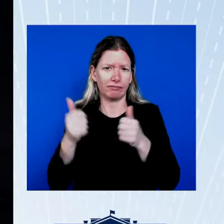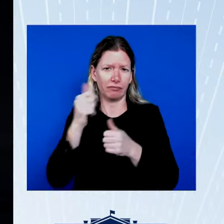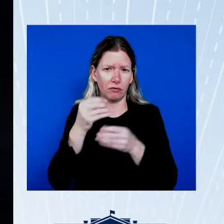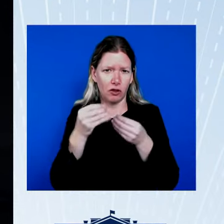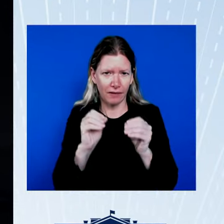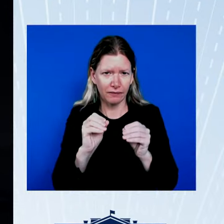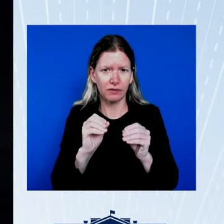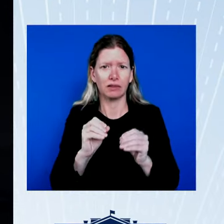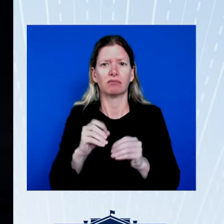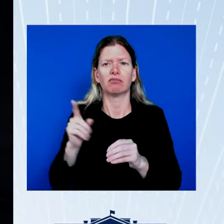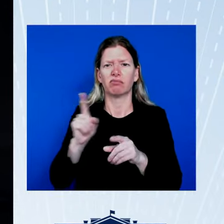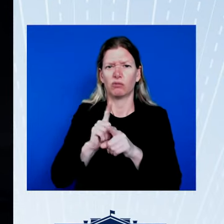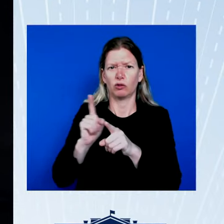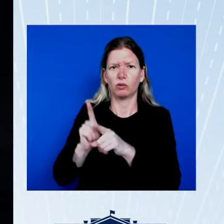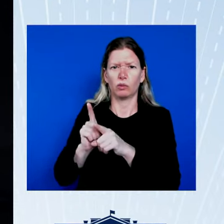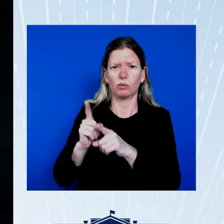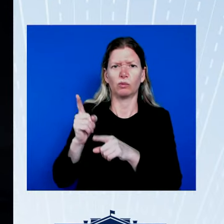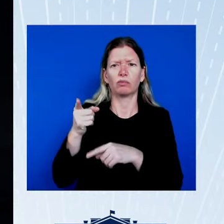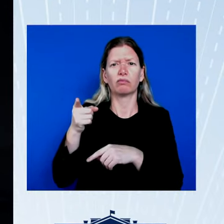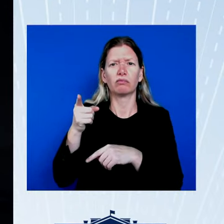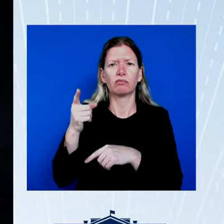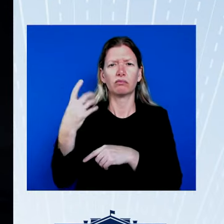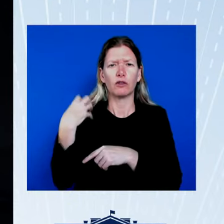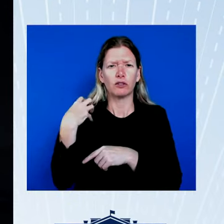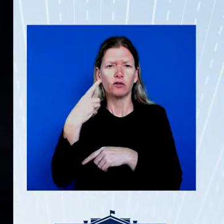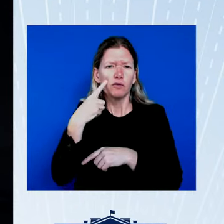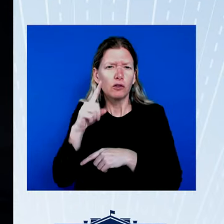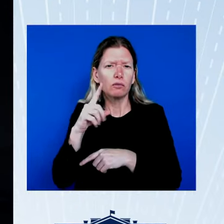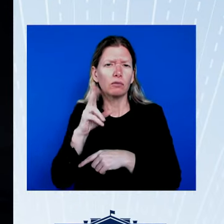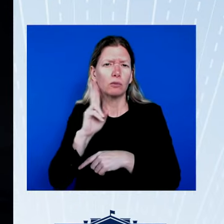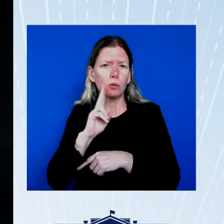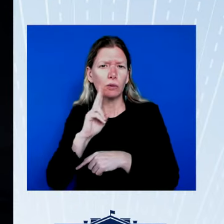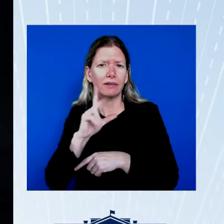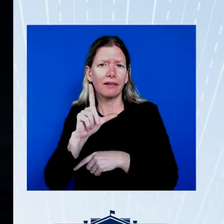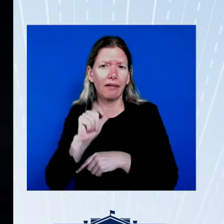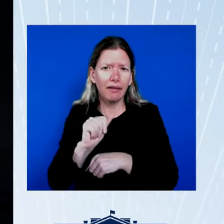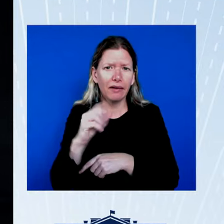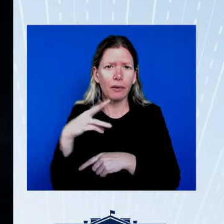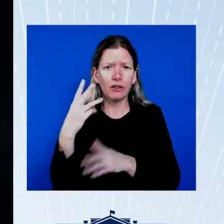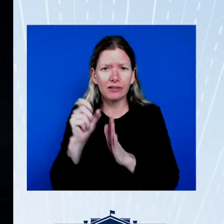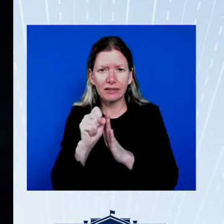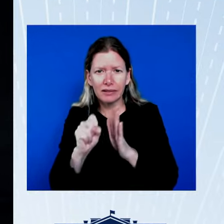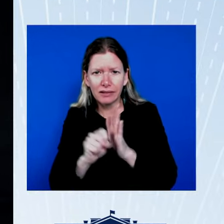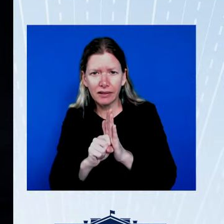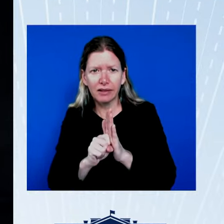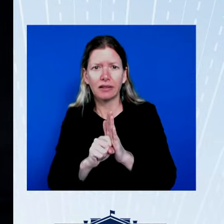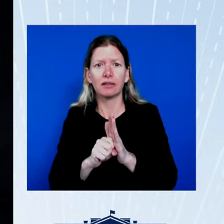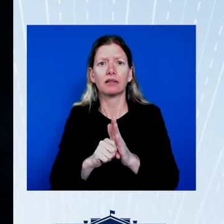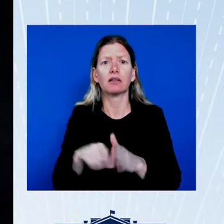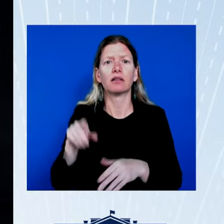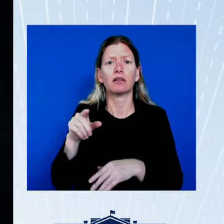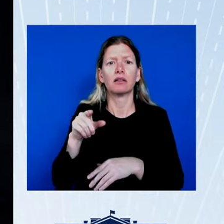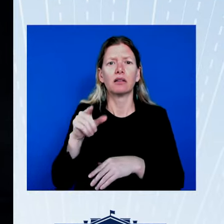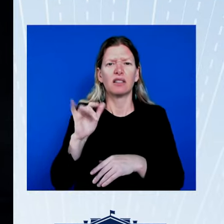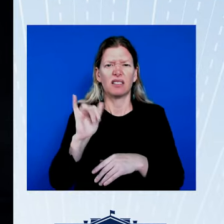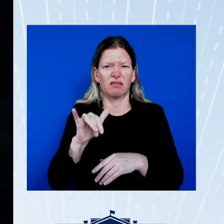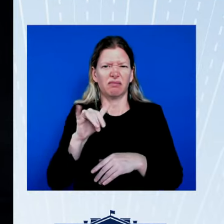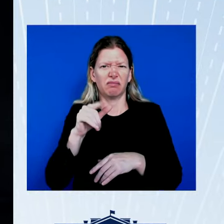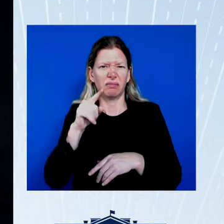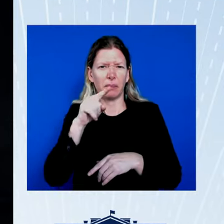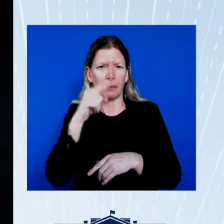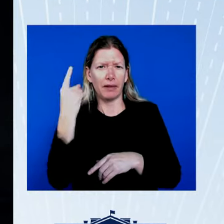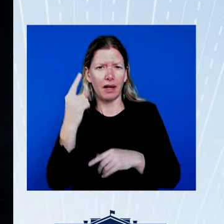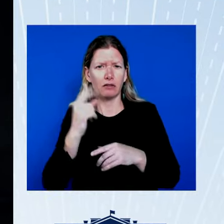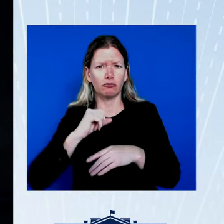the Black Resilience Network and CEO of founder of All ACES Incorporated. Dr. Martin and her team partner with businesses,